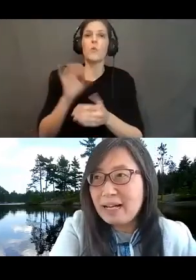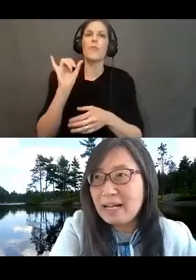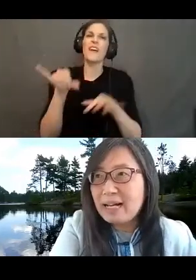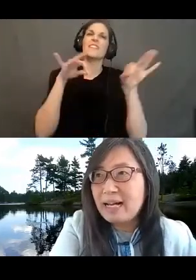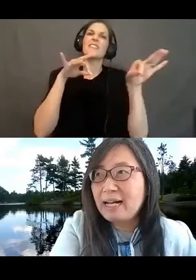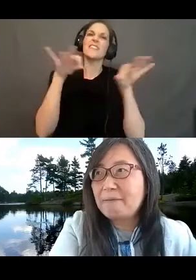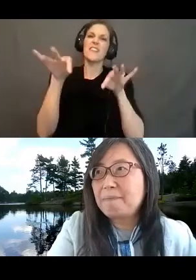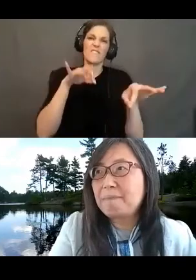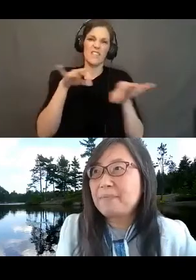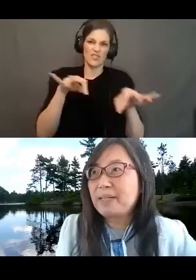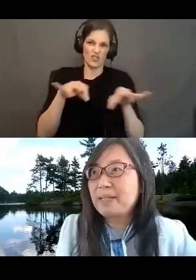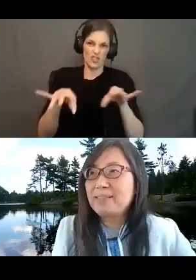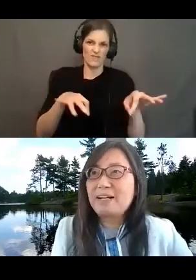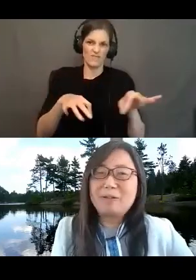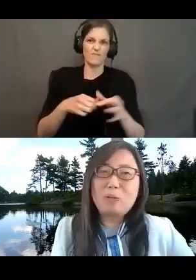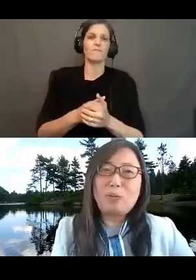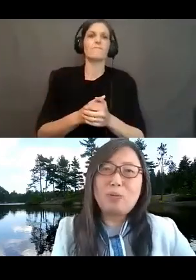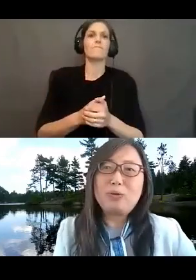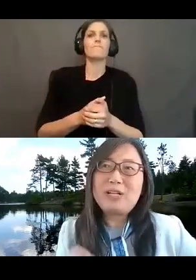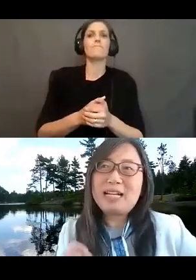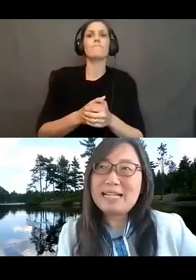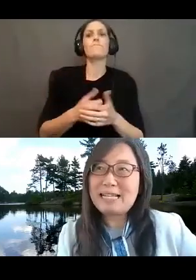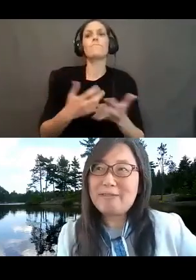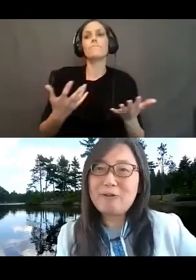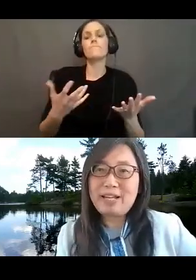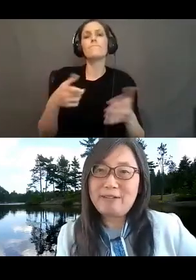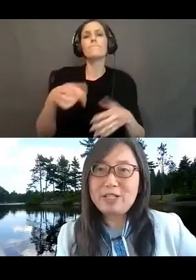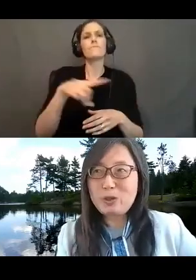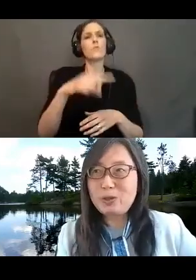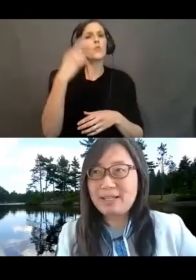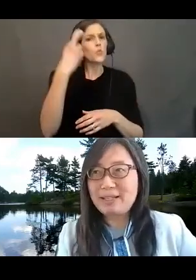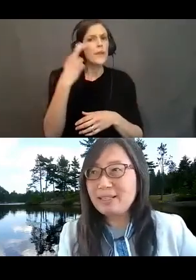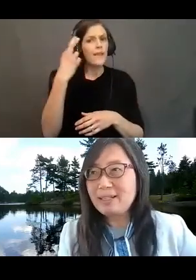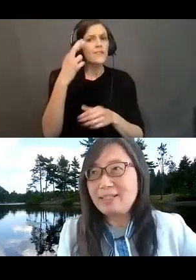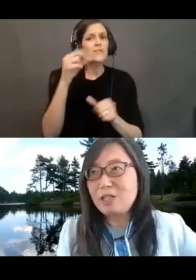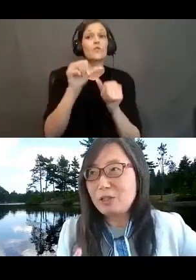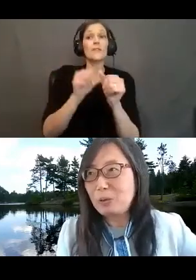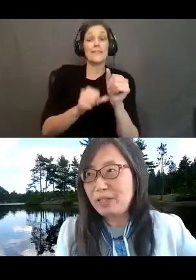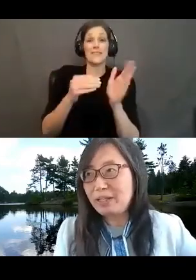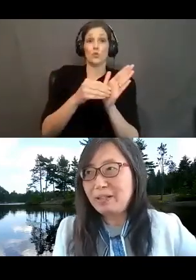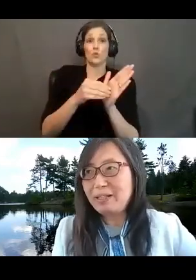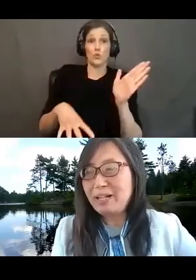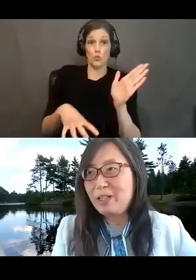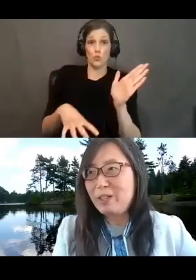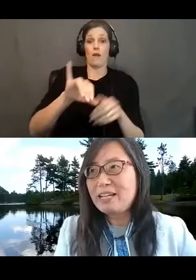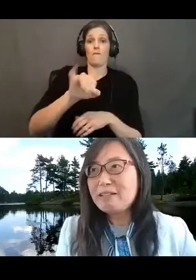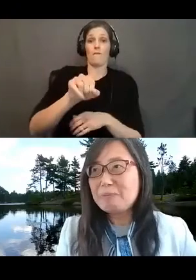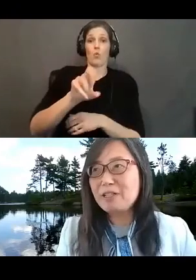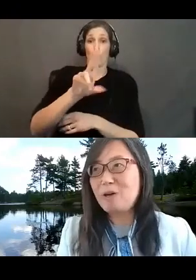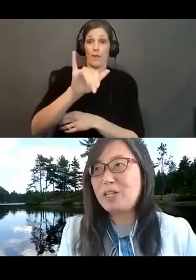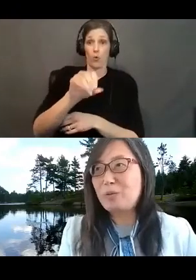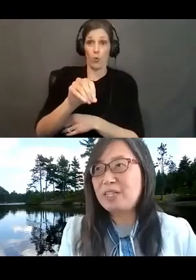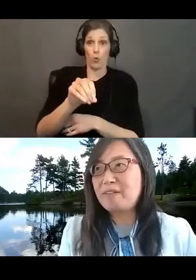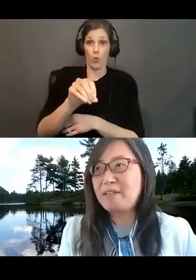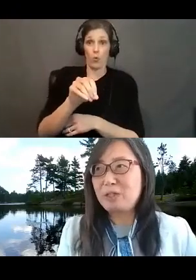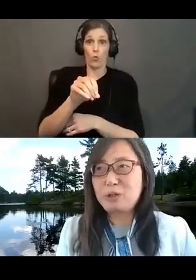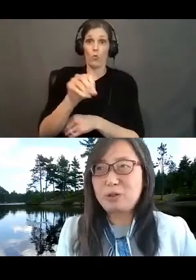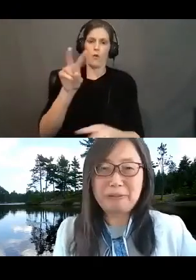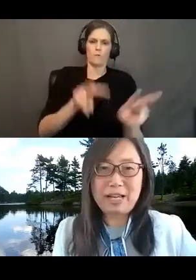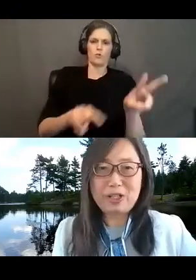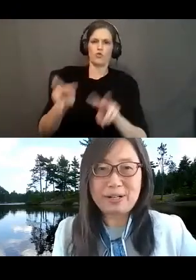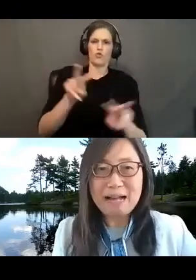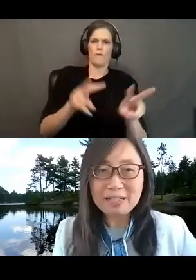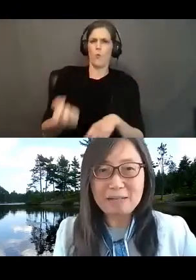definition. Now, you realize that for every student, such as Julio, you get to observe only one of those